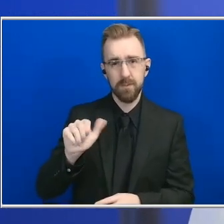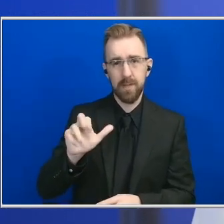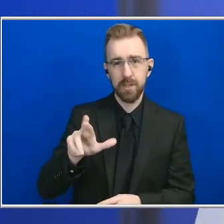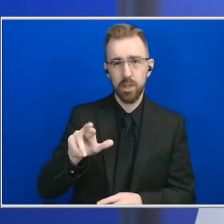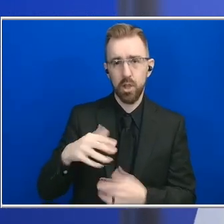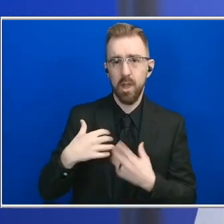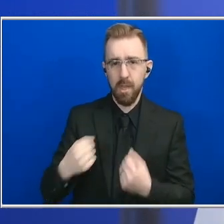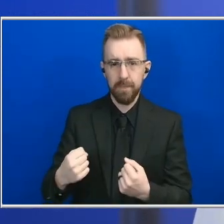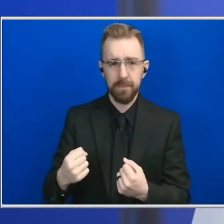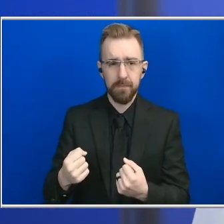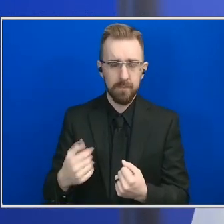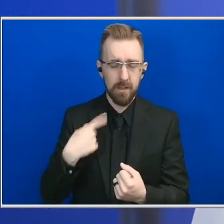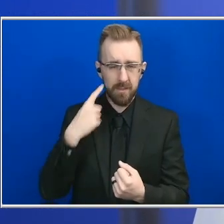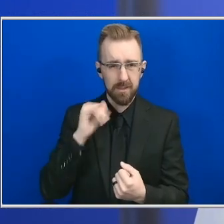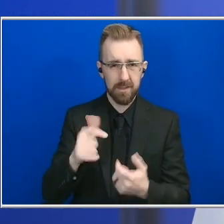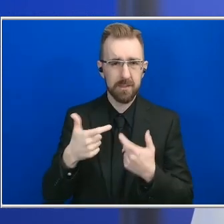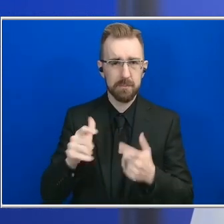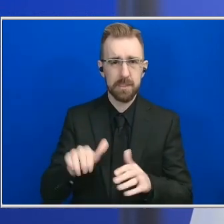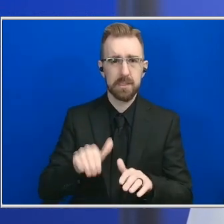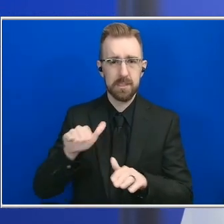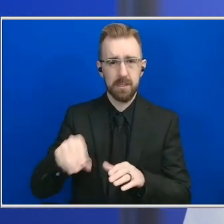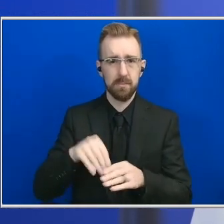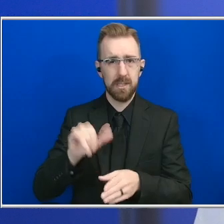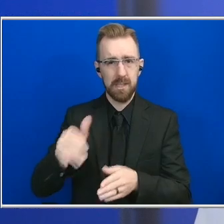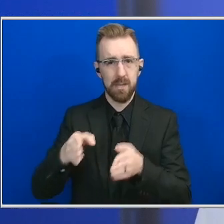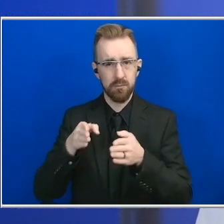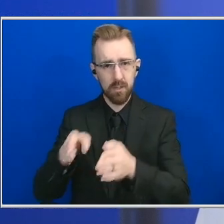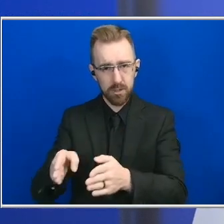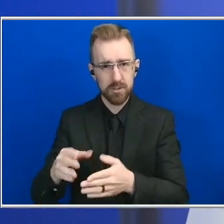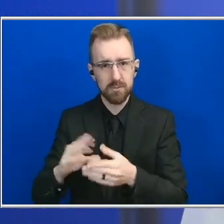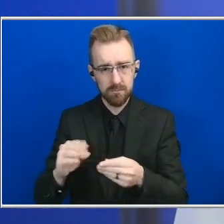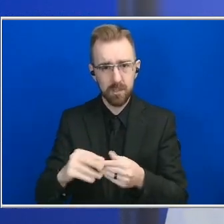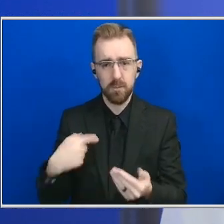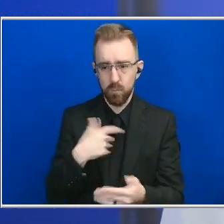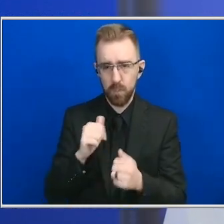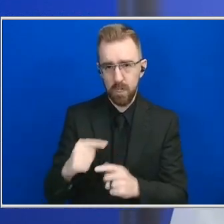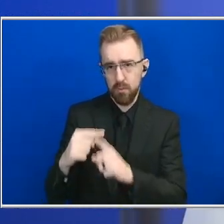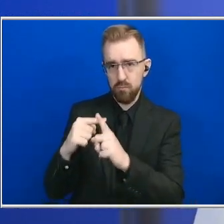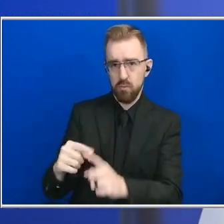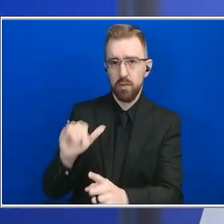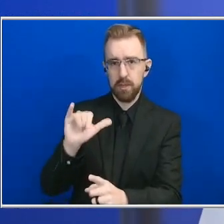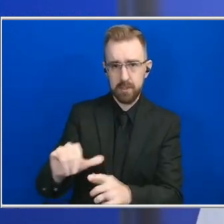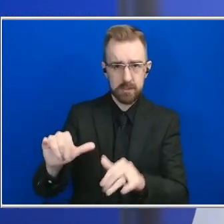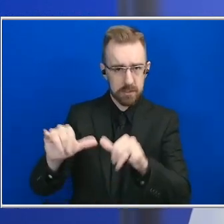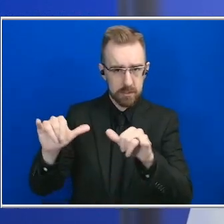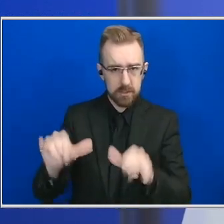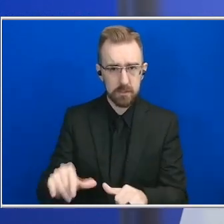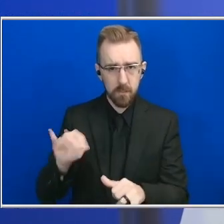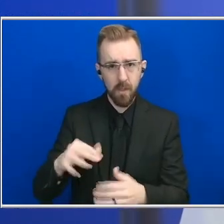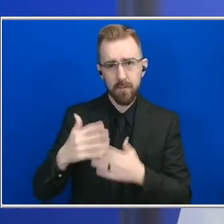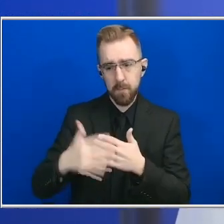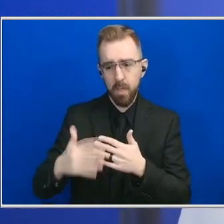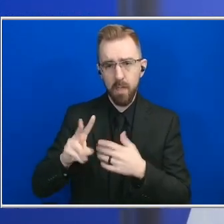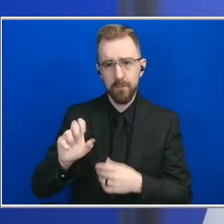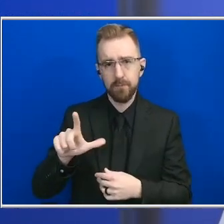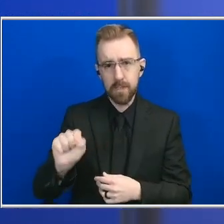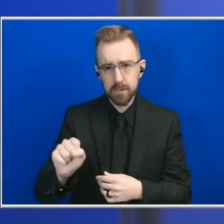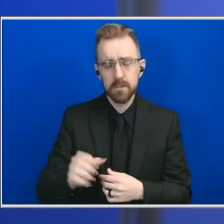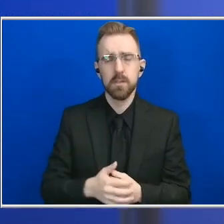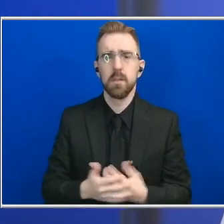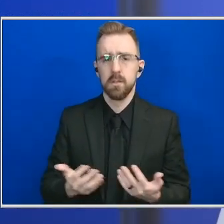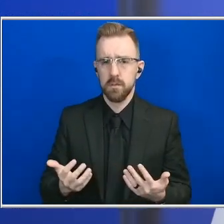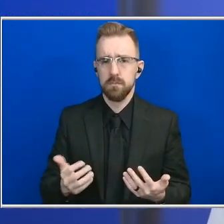think is a big step in that direction of saying, hey, we can target this system of the blood vessels and see an impact